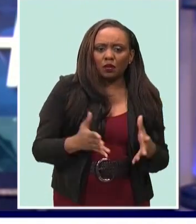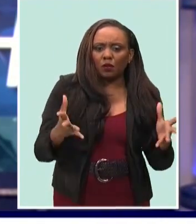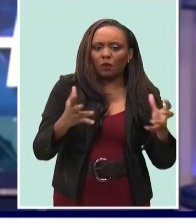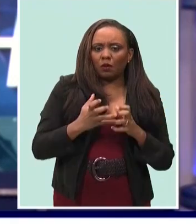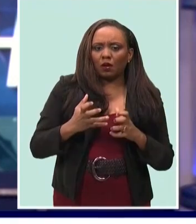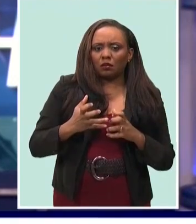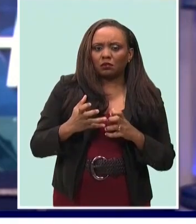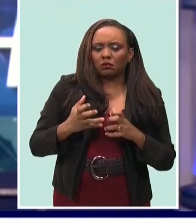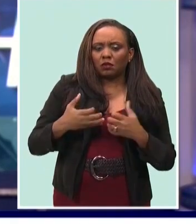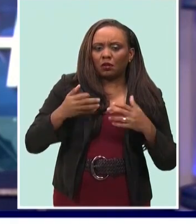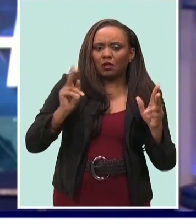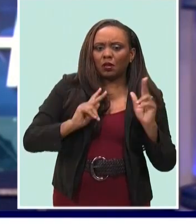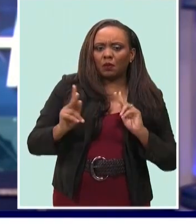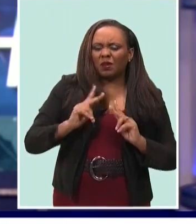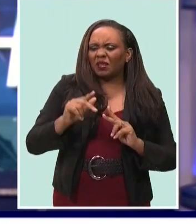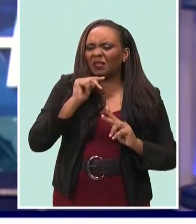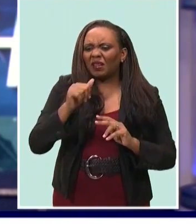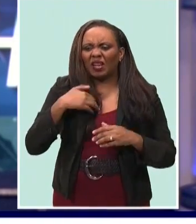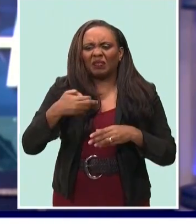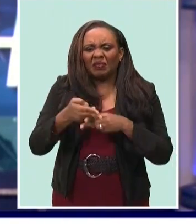care of that new centre.